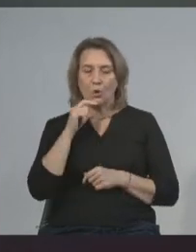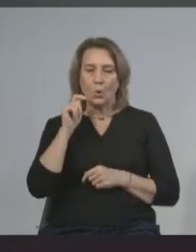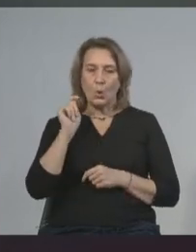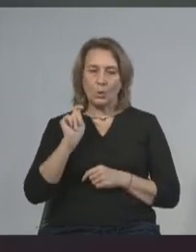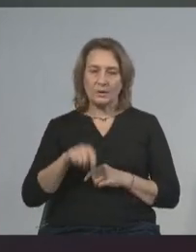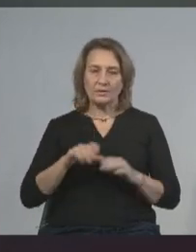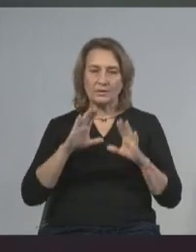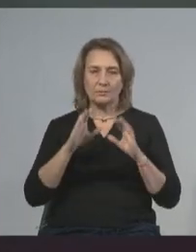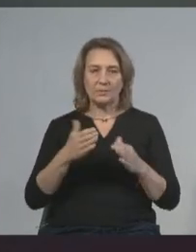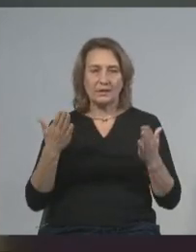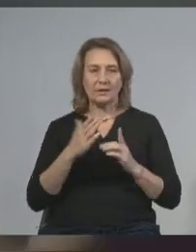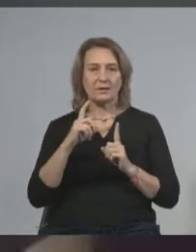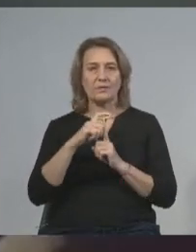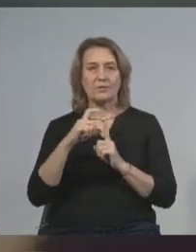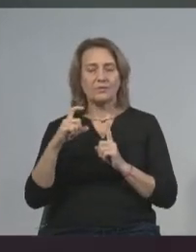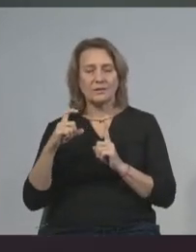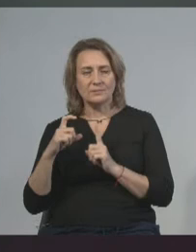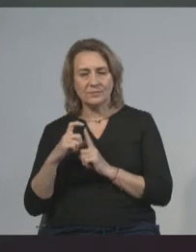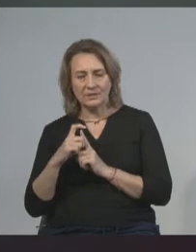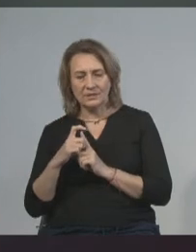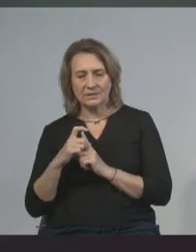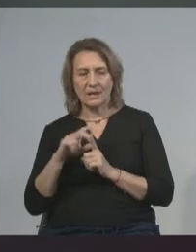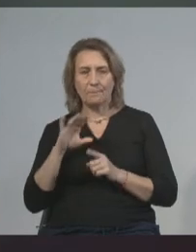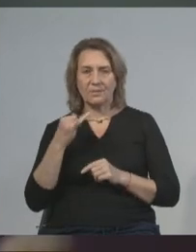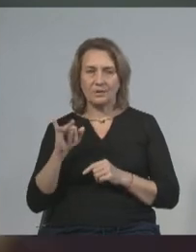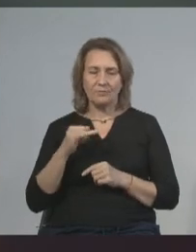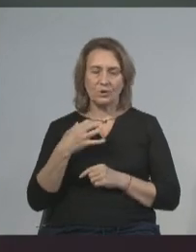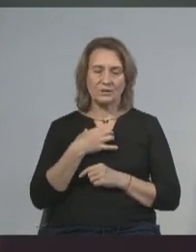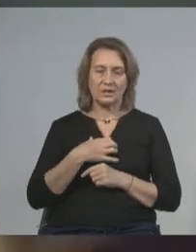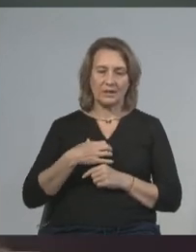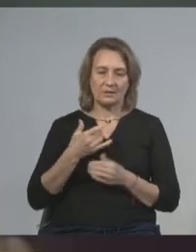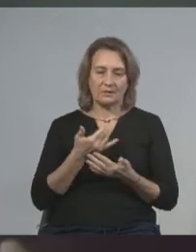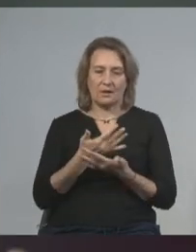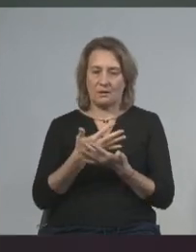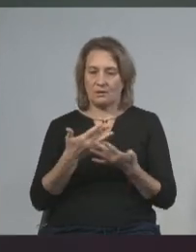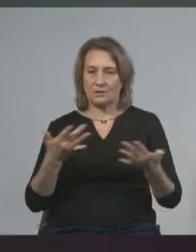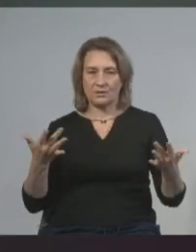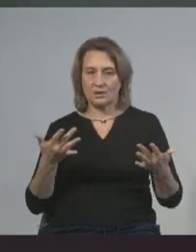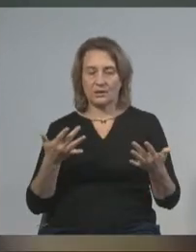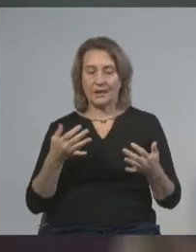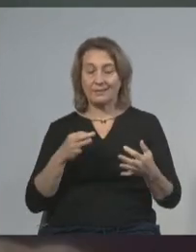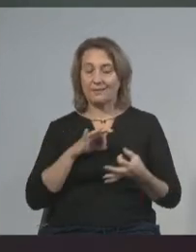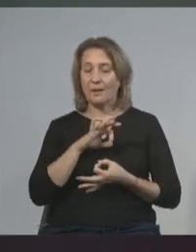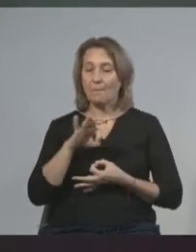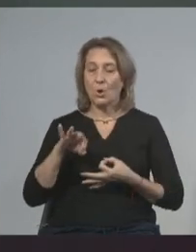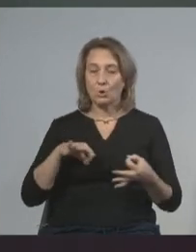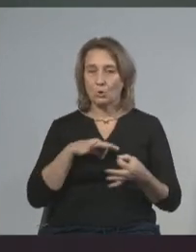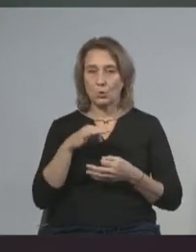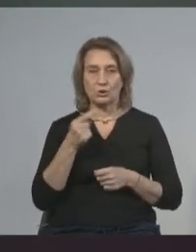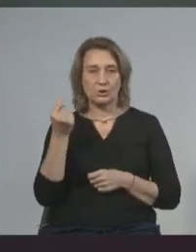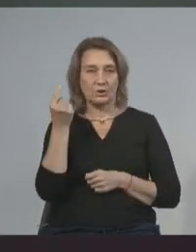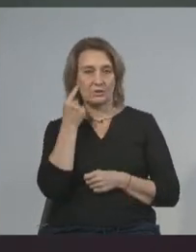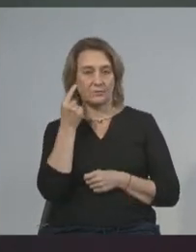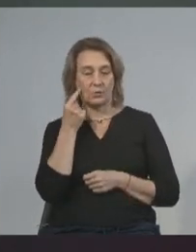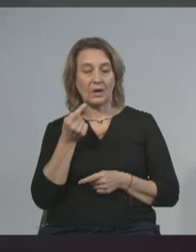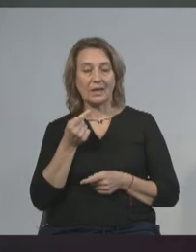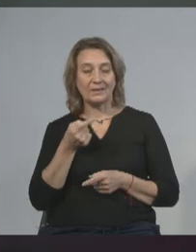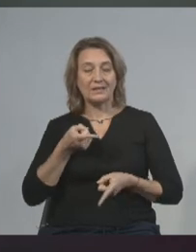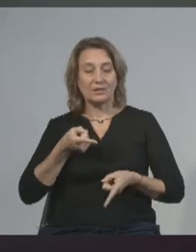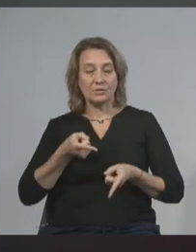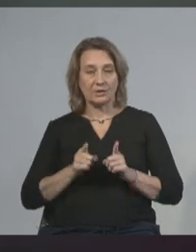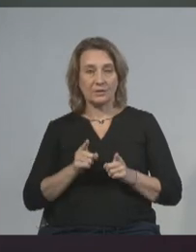ukrainian not just ukrainian trans but also world trends for whom the word strategy and paywall something